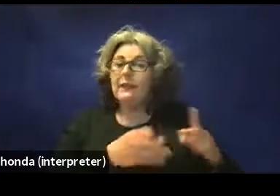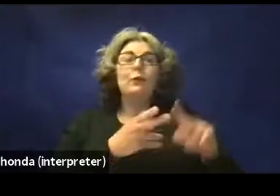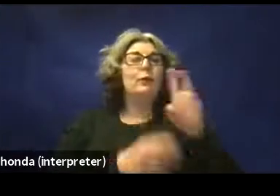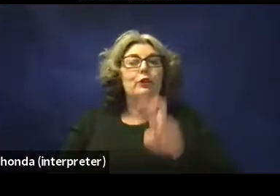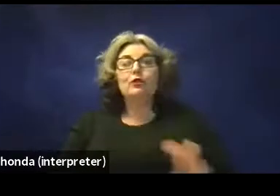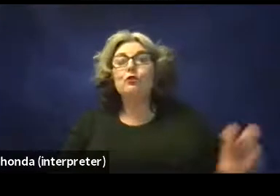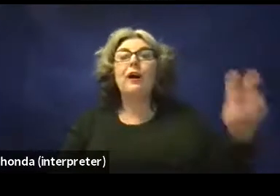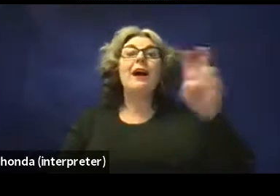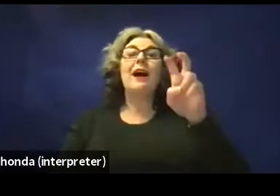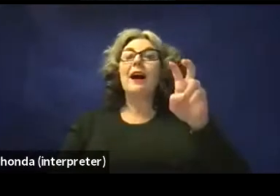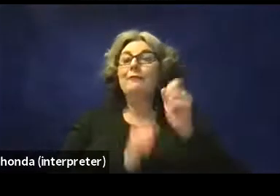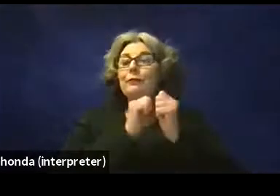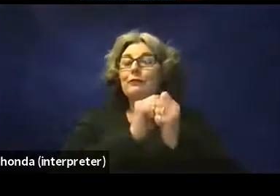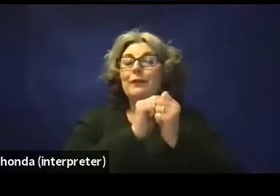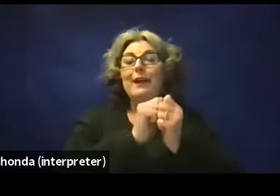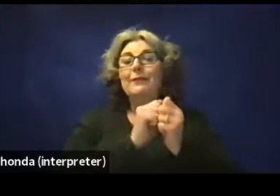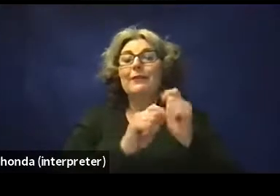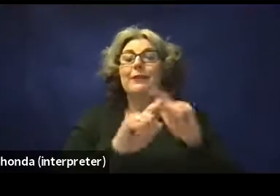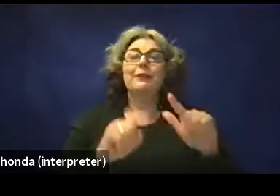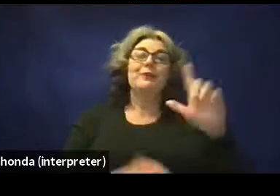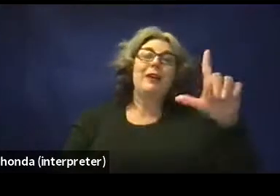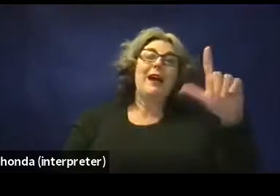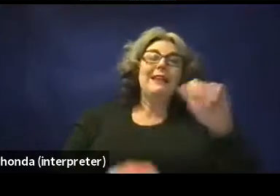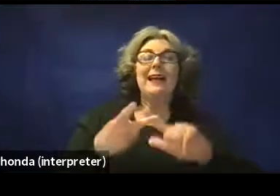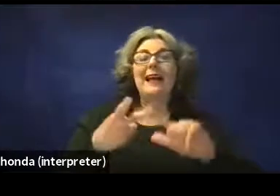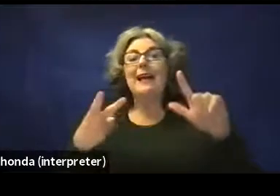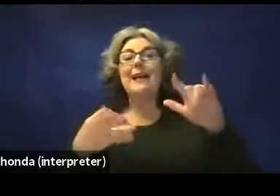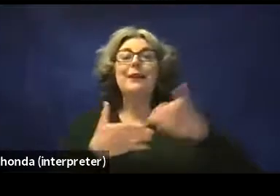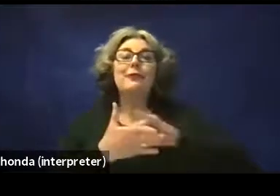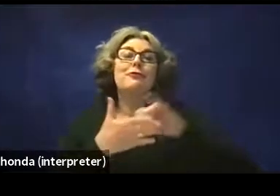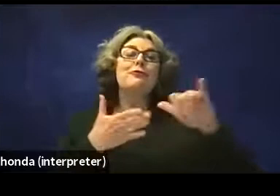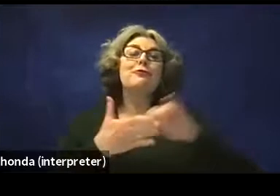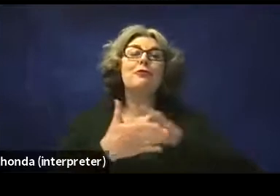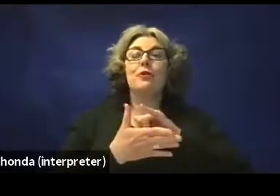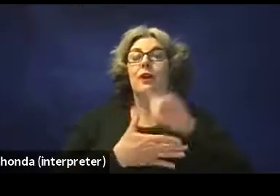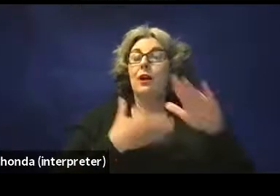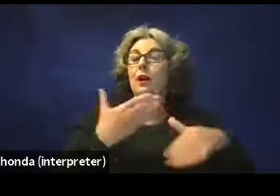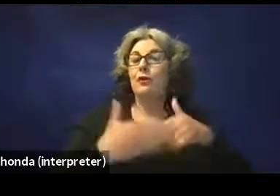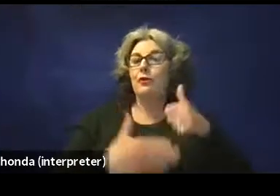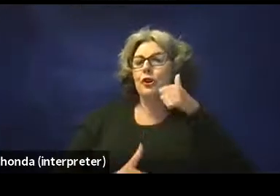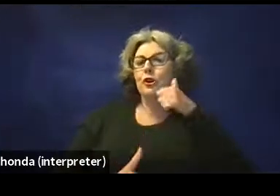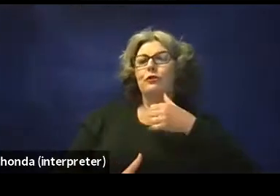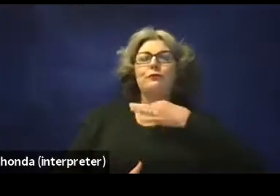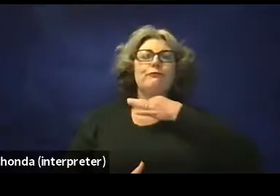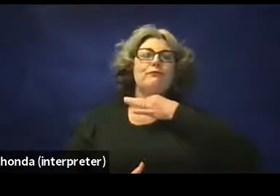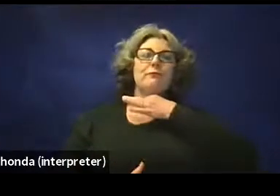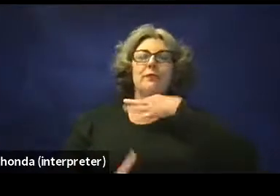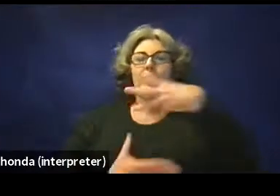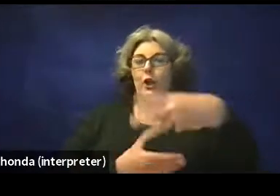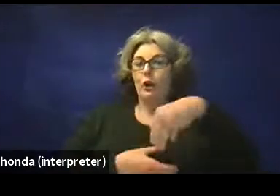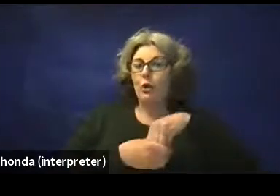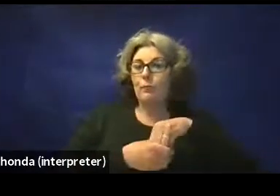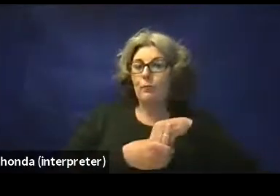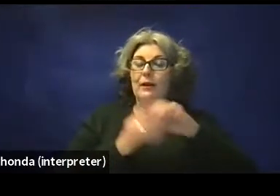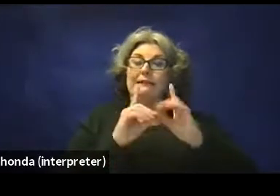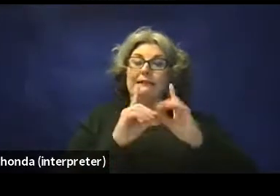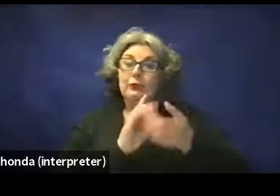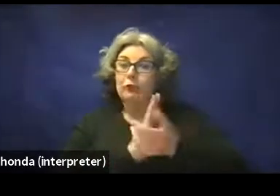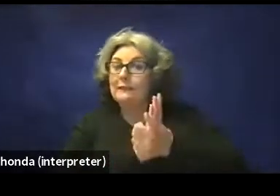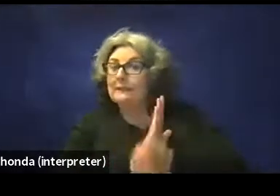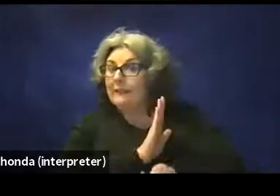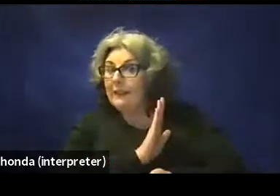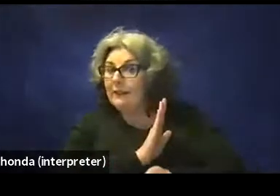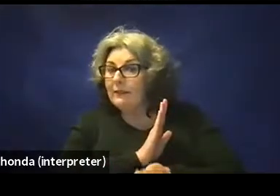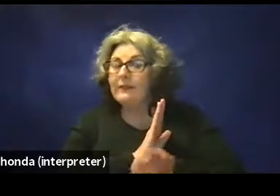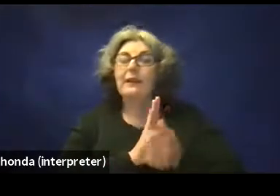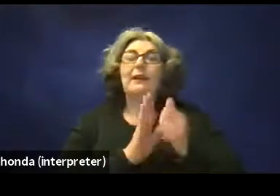travel with her to LA and New York with our girls that wanted to know how they can incorporate digital skills in